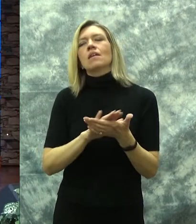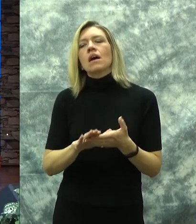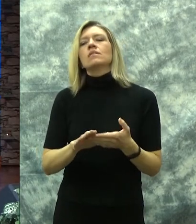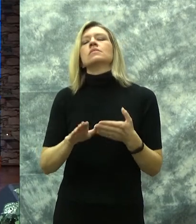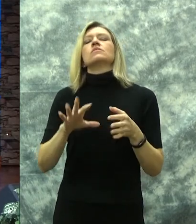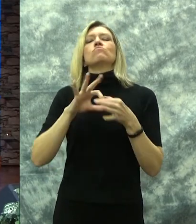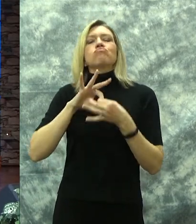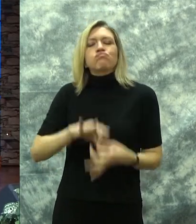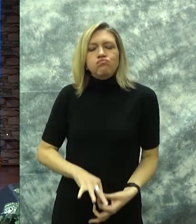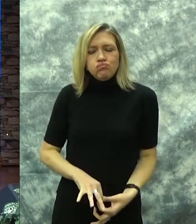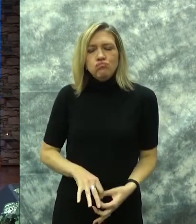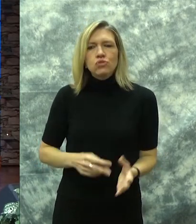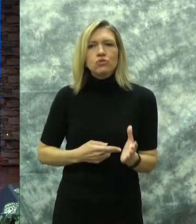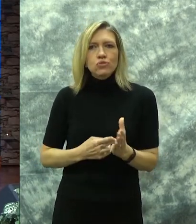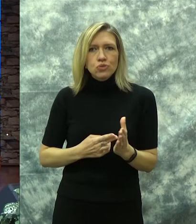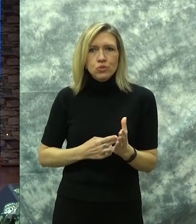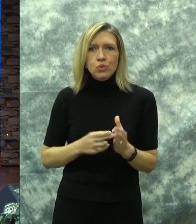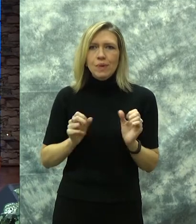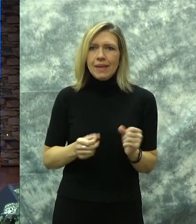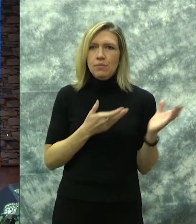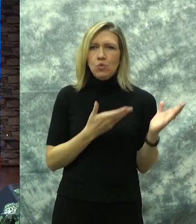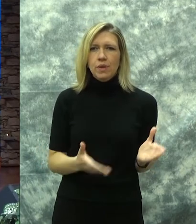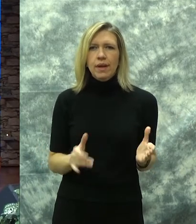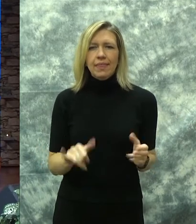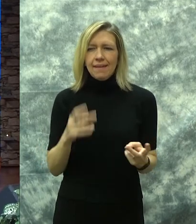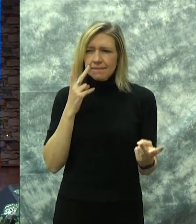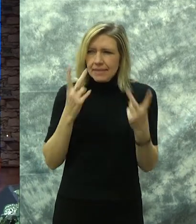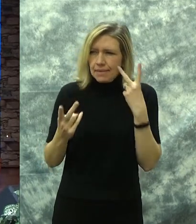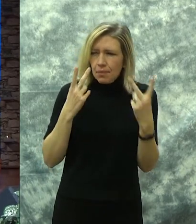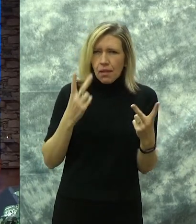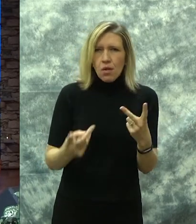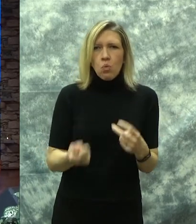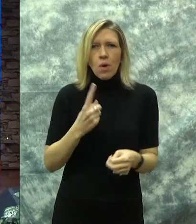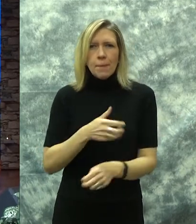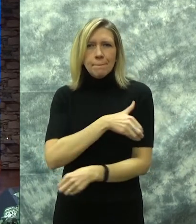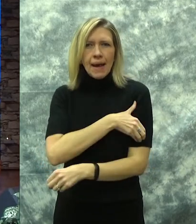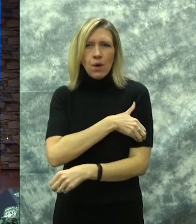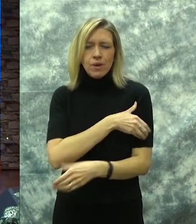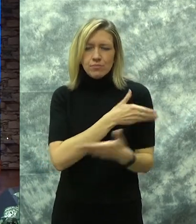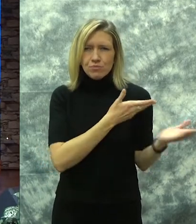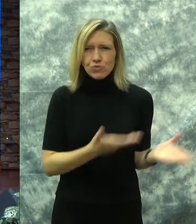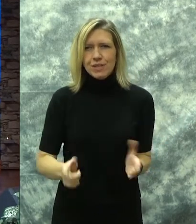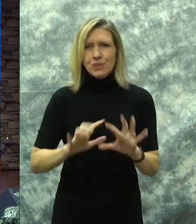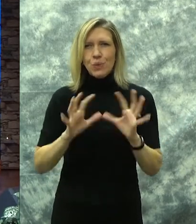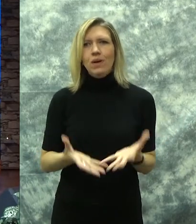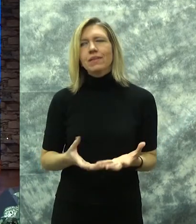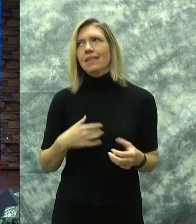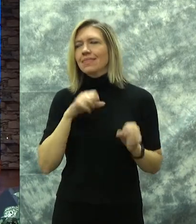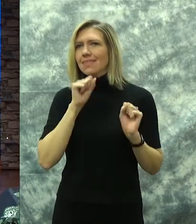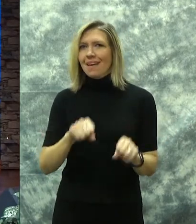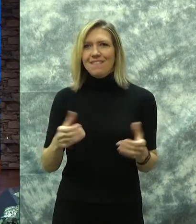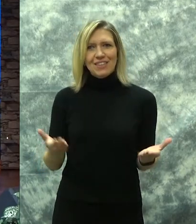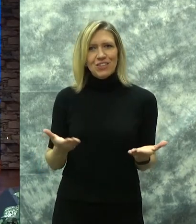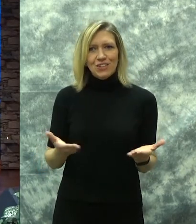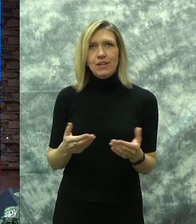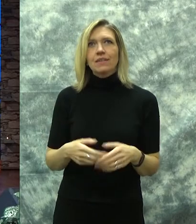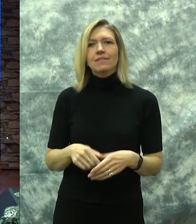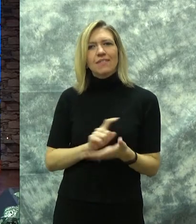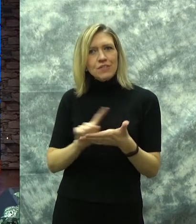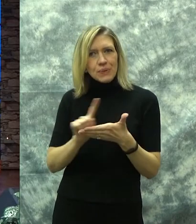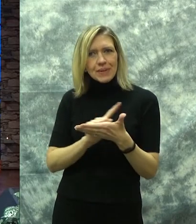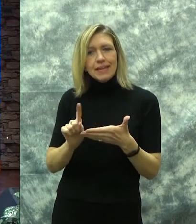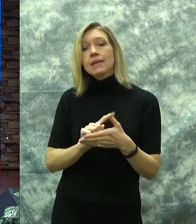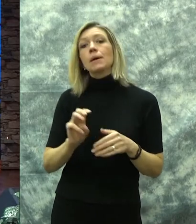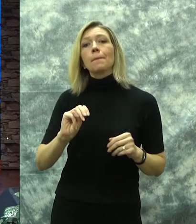that visible aspect of that one power into the world. And so I love that we're able to do that each week here. Michelle, we have not only New